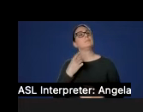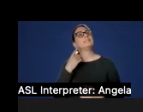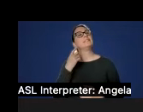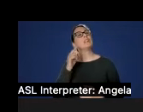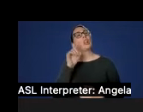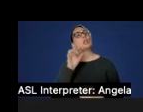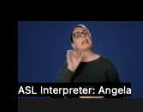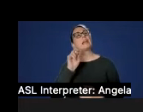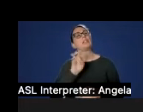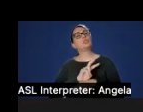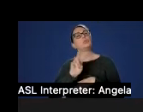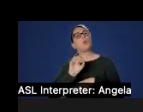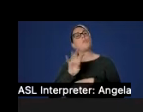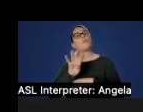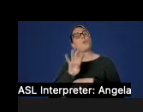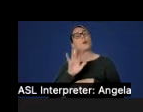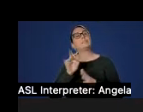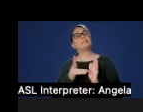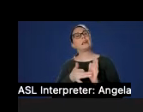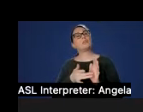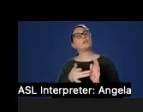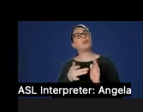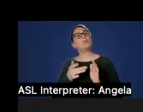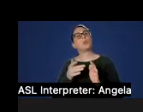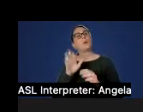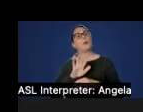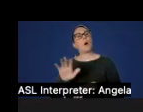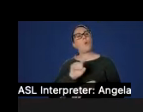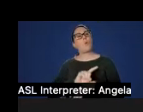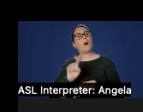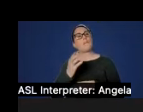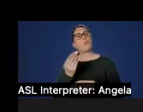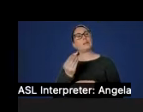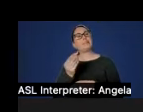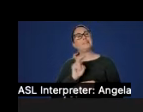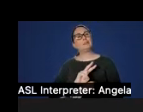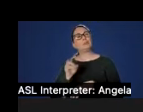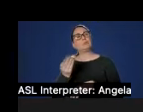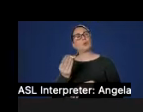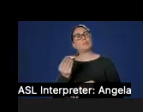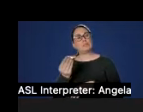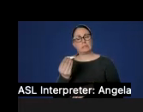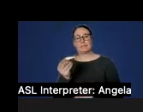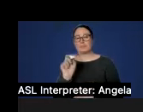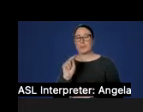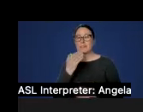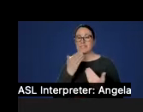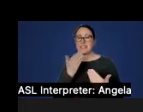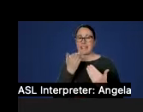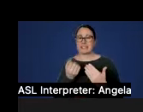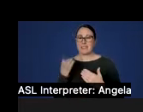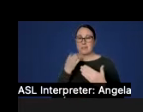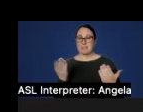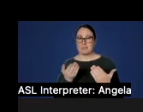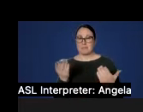Central. So we'll come back at about 1:14 or 2:14. Thanks everyone for being here and